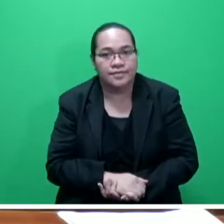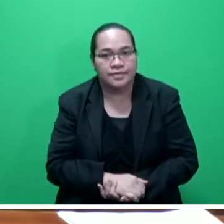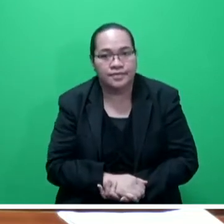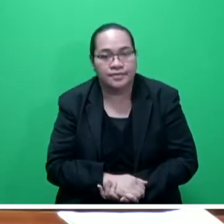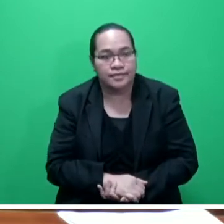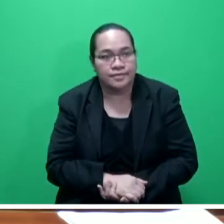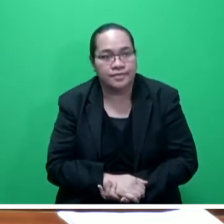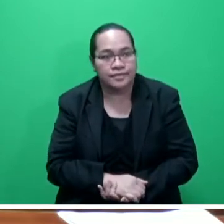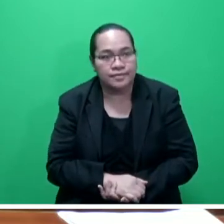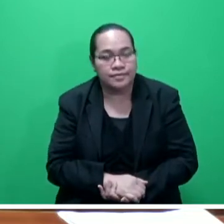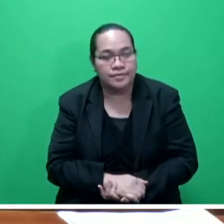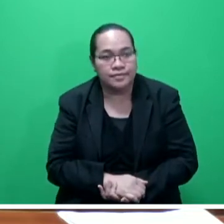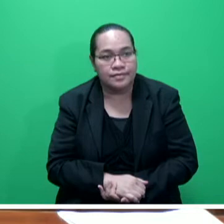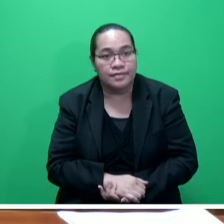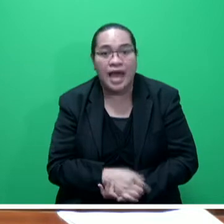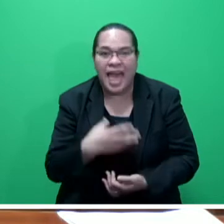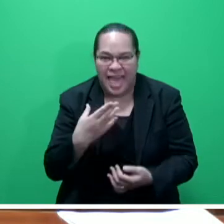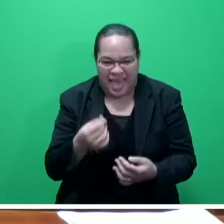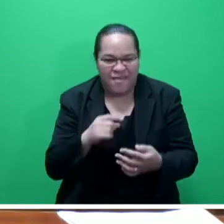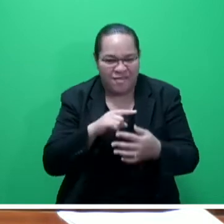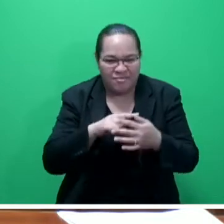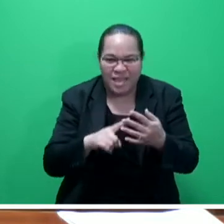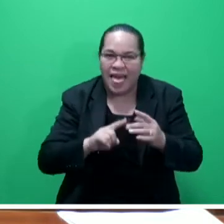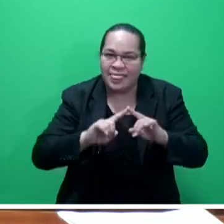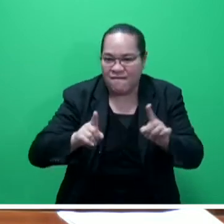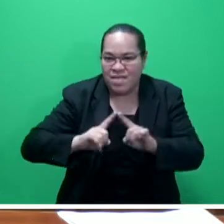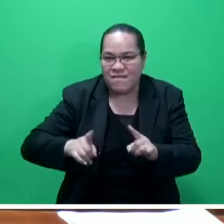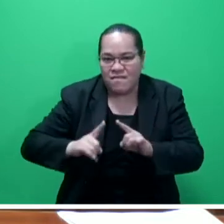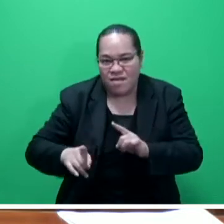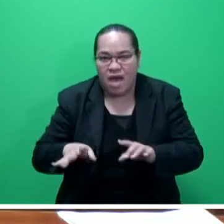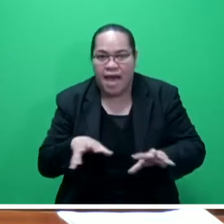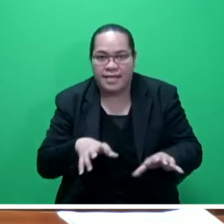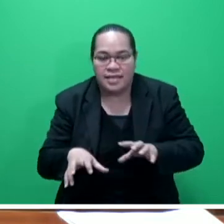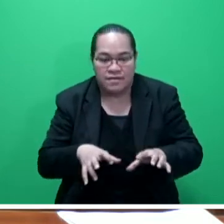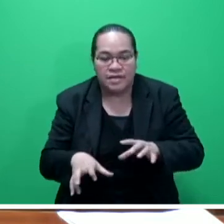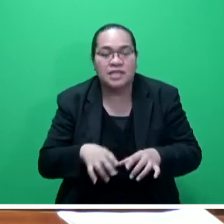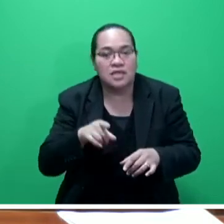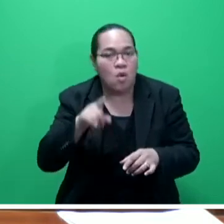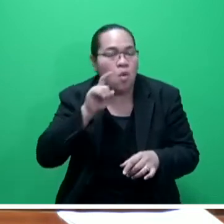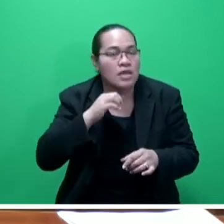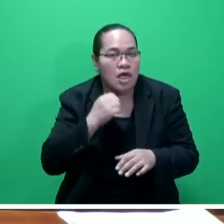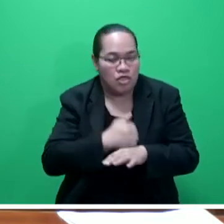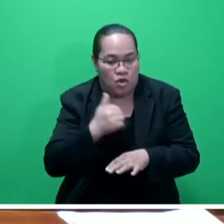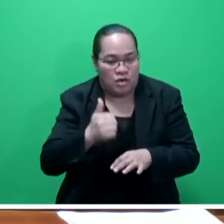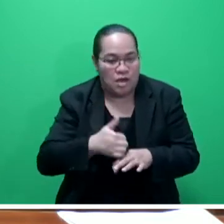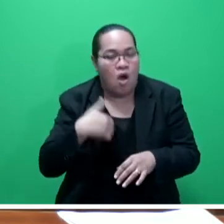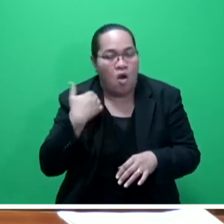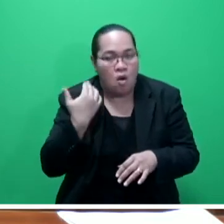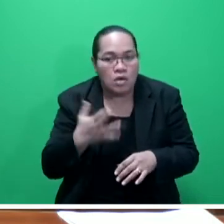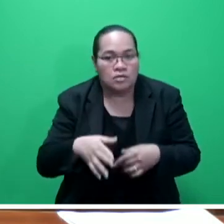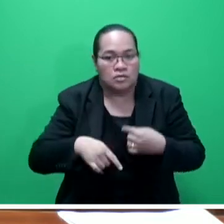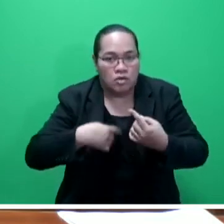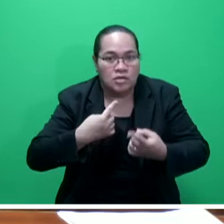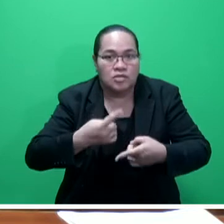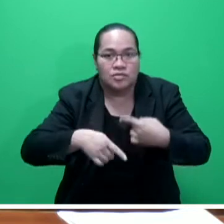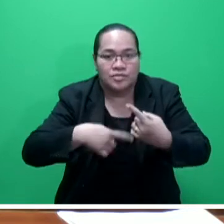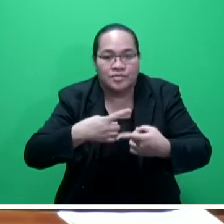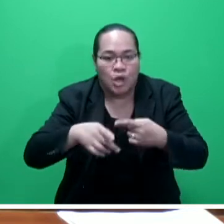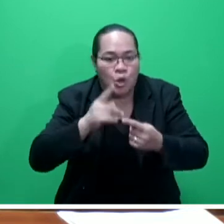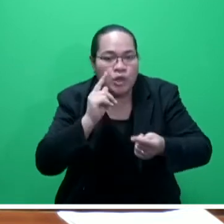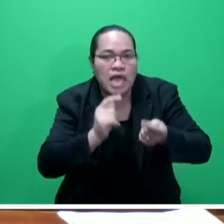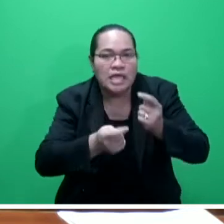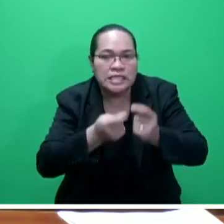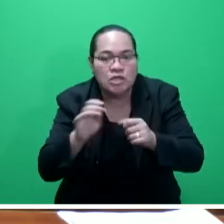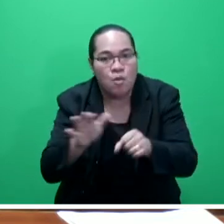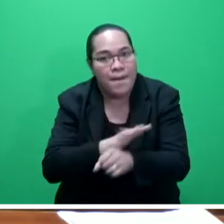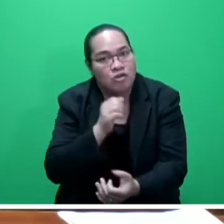There's a whole series of exercises that it undertakes in conducting that sampling and conducting that testing to make